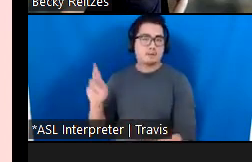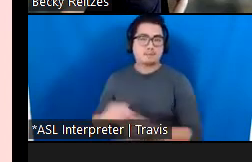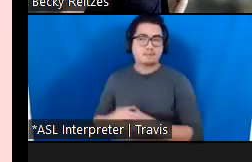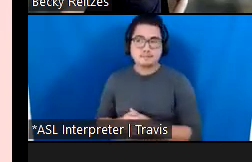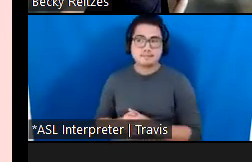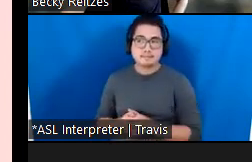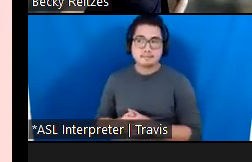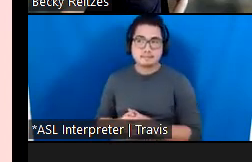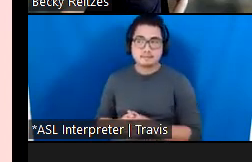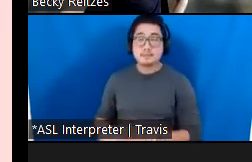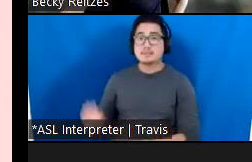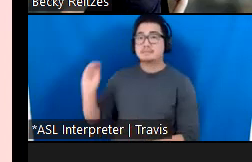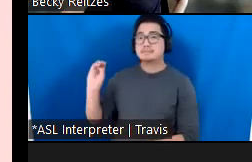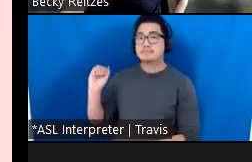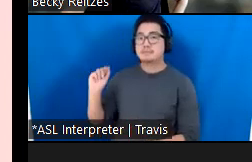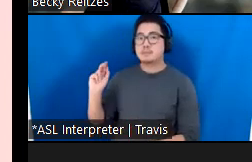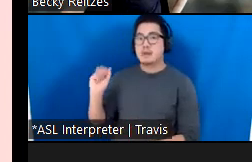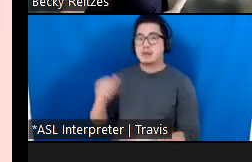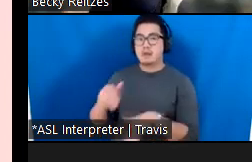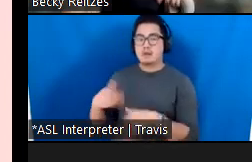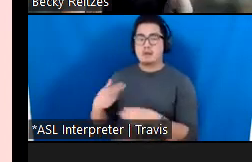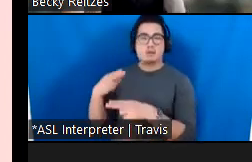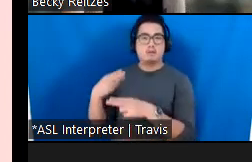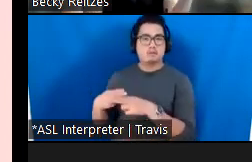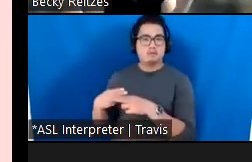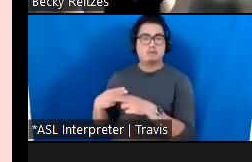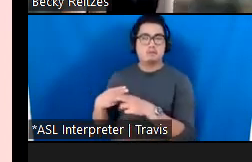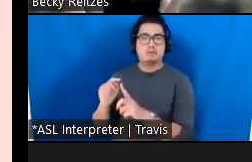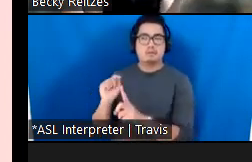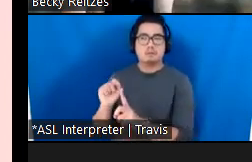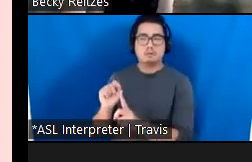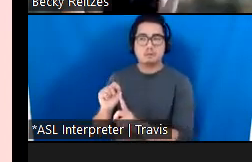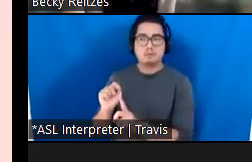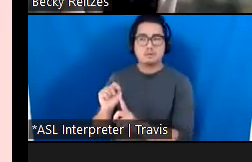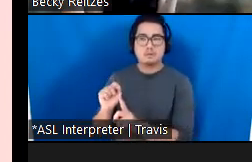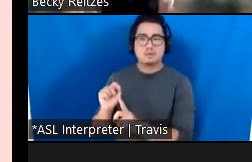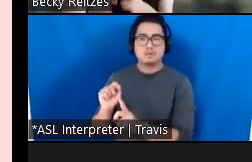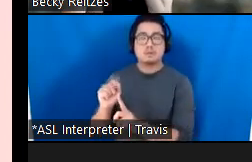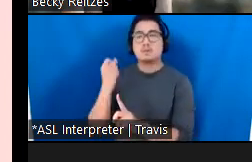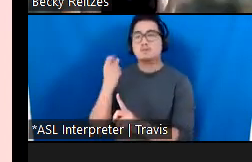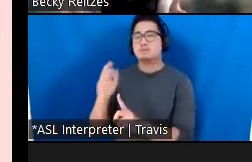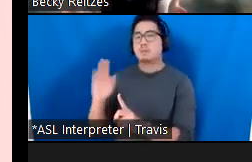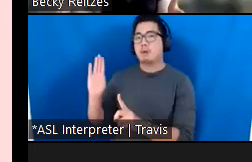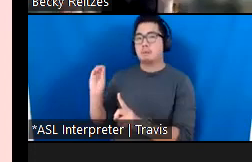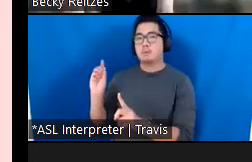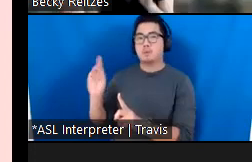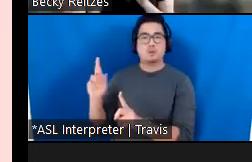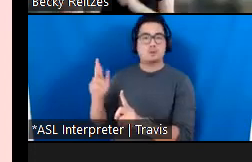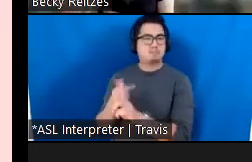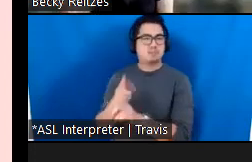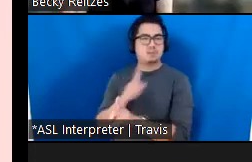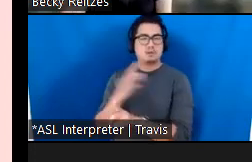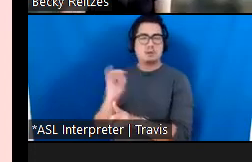it, is it is also it's your traditional booster, and then also includes